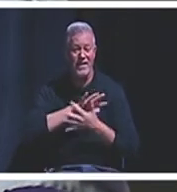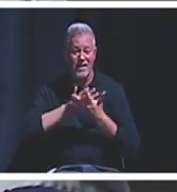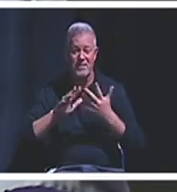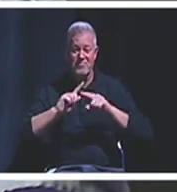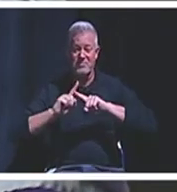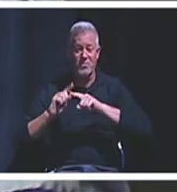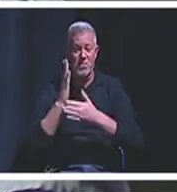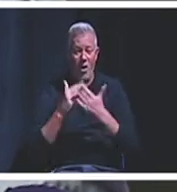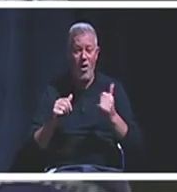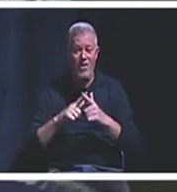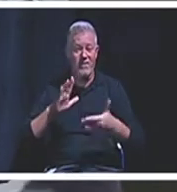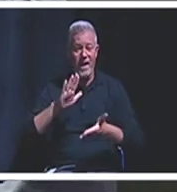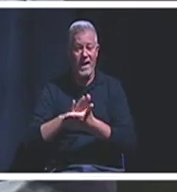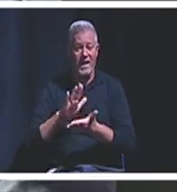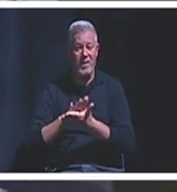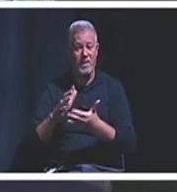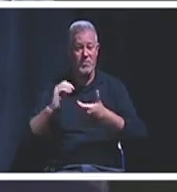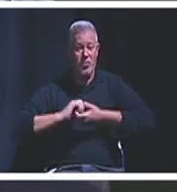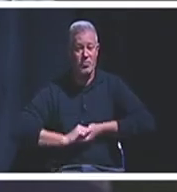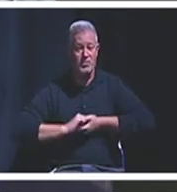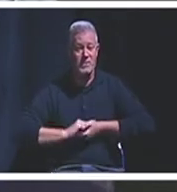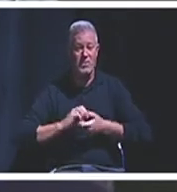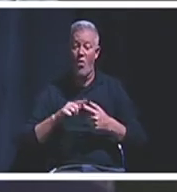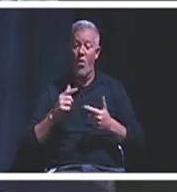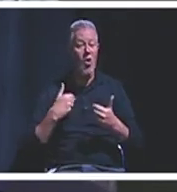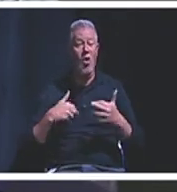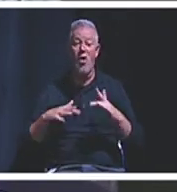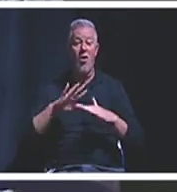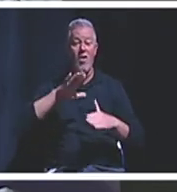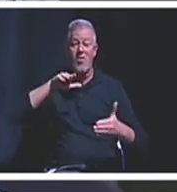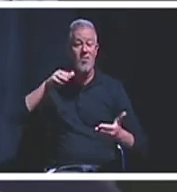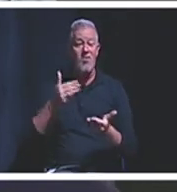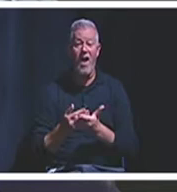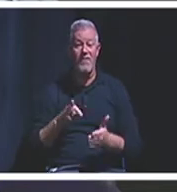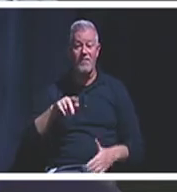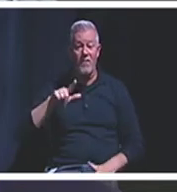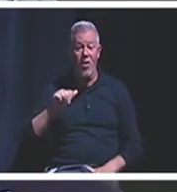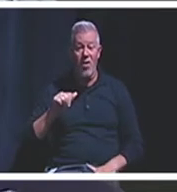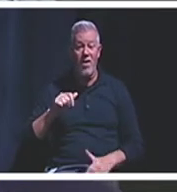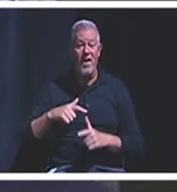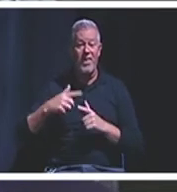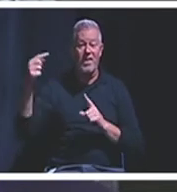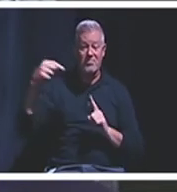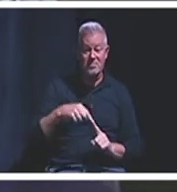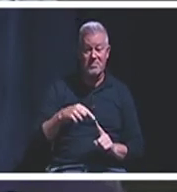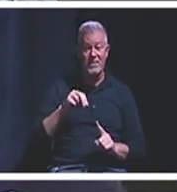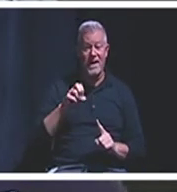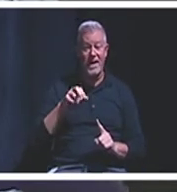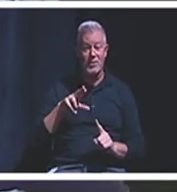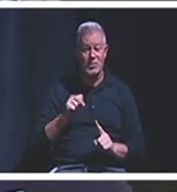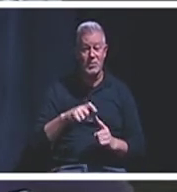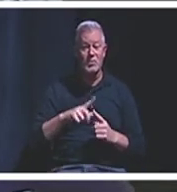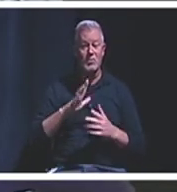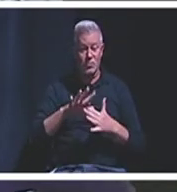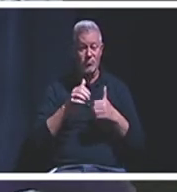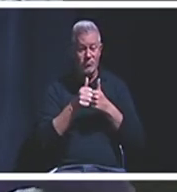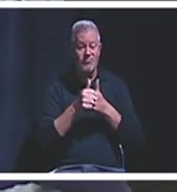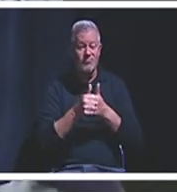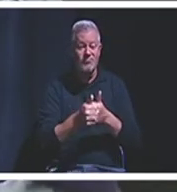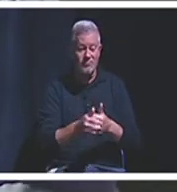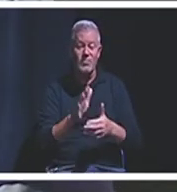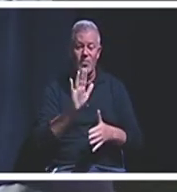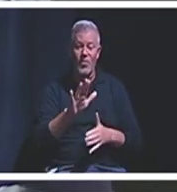academic partnerships, or by finding your way to Florida and then to NSU to pursue your legal